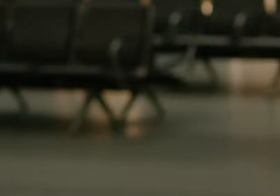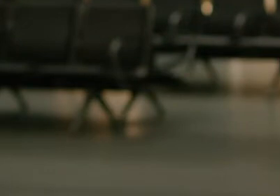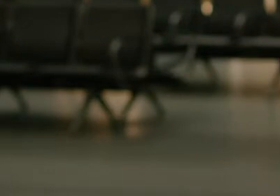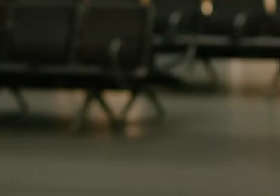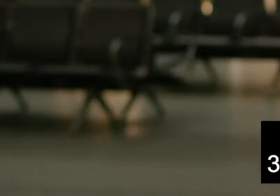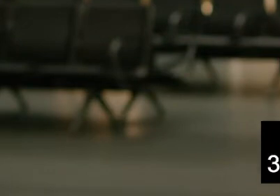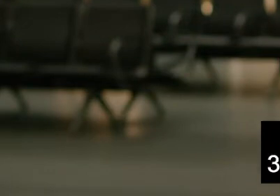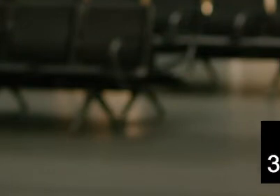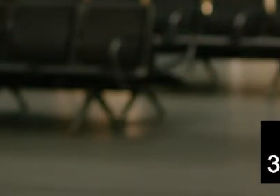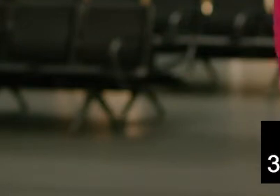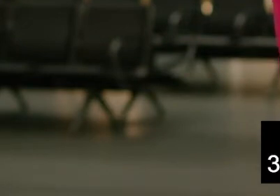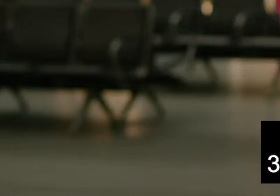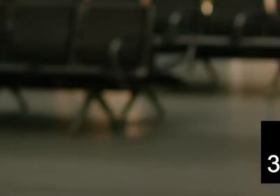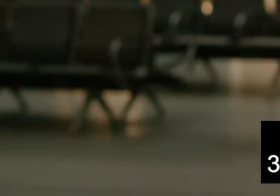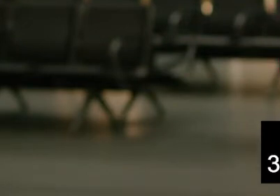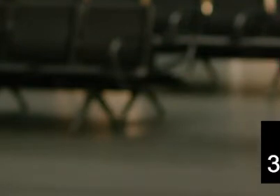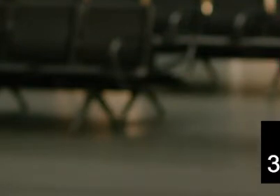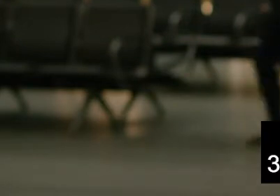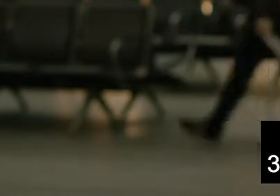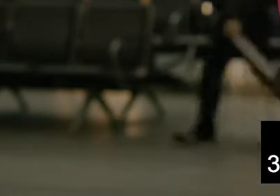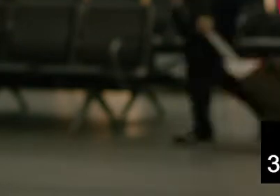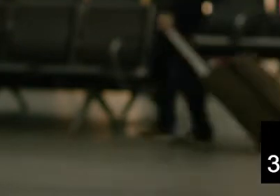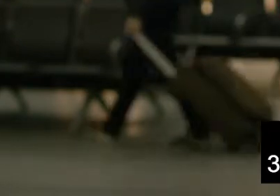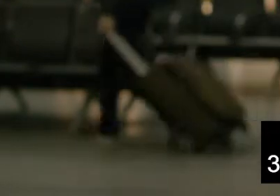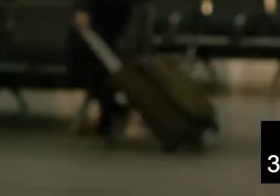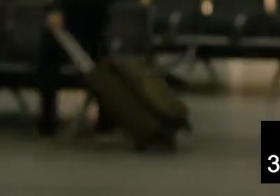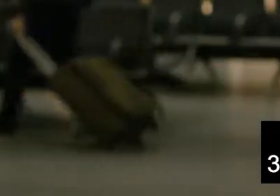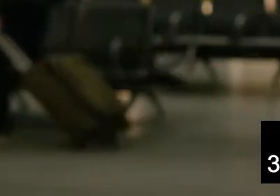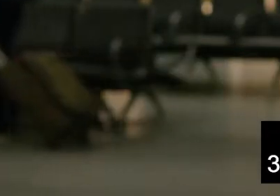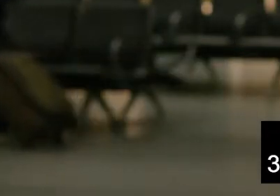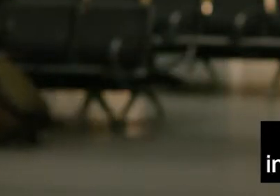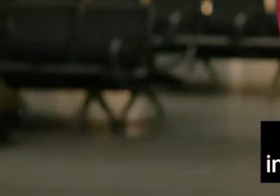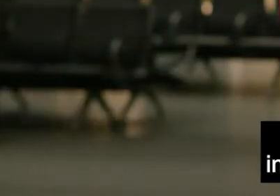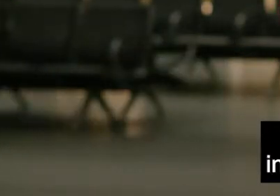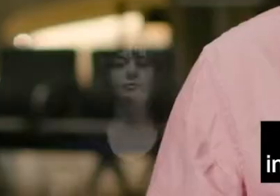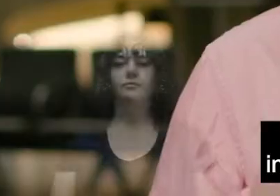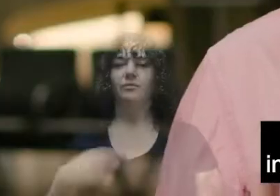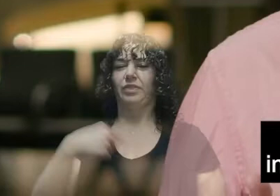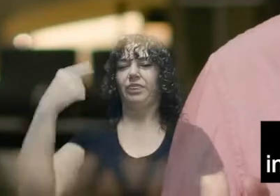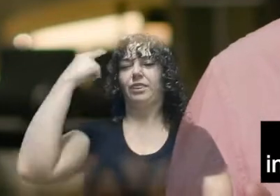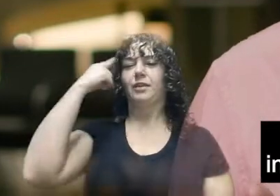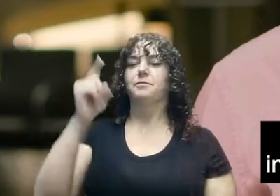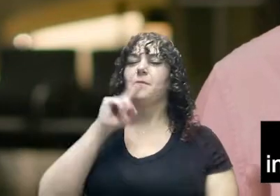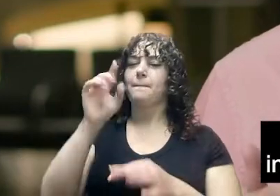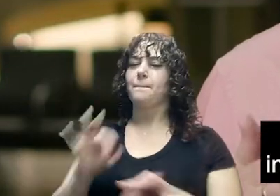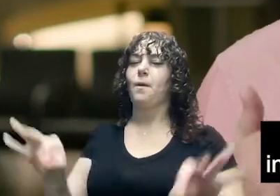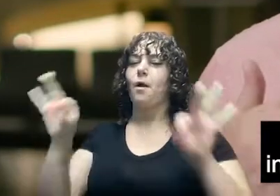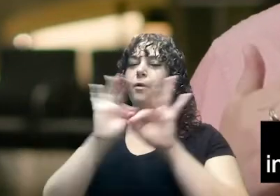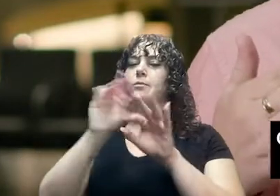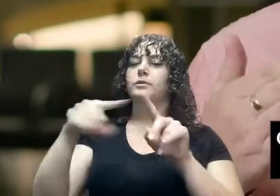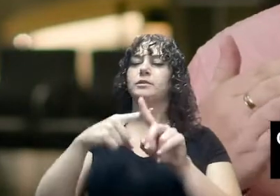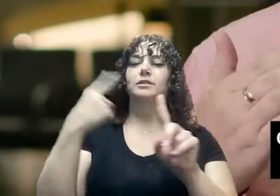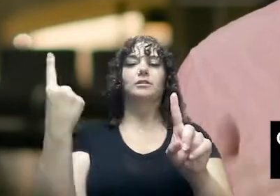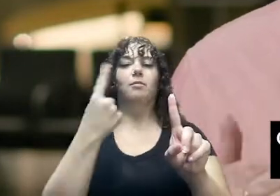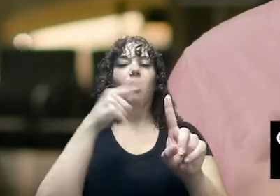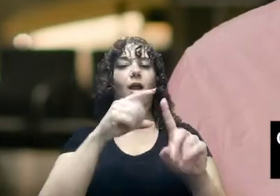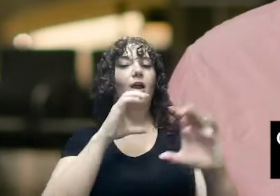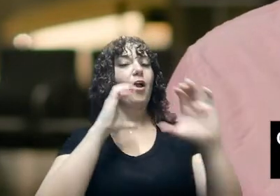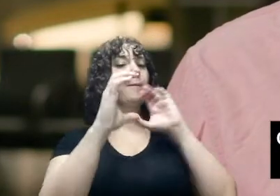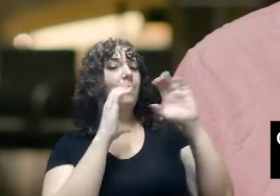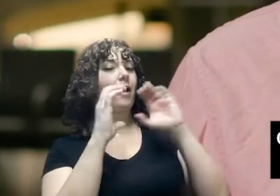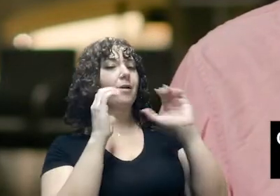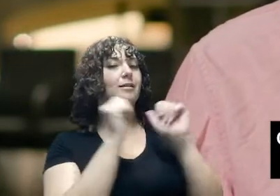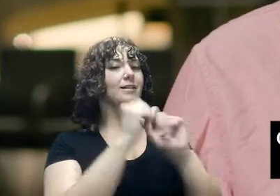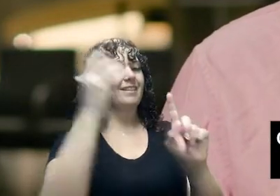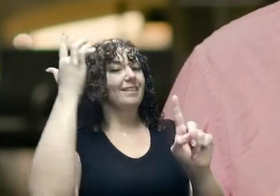sign language as well too. There are over 300 different signed languages. I think it's really important when someone who's communicating